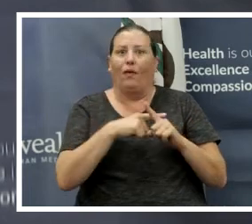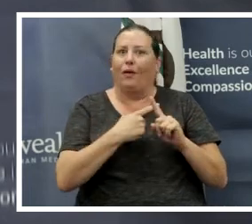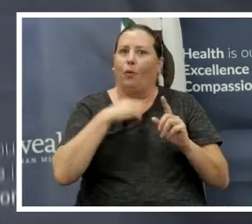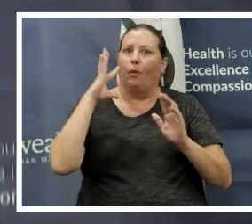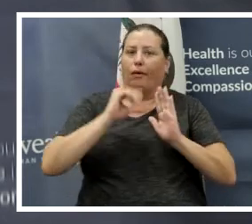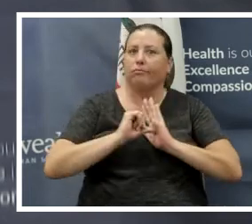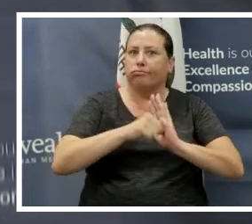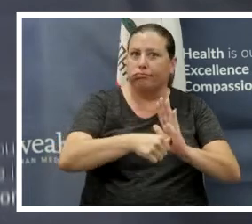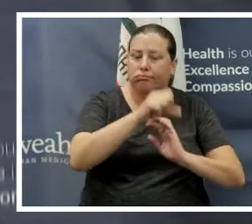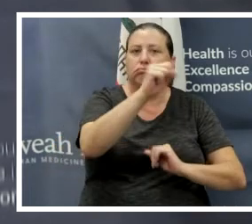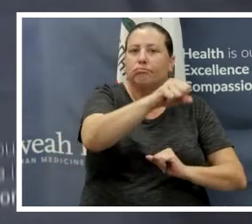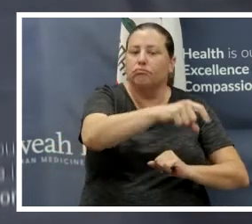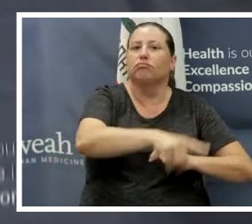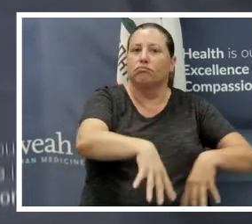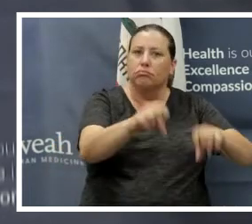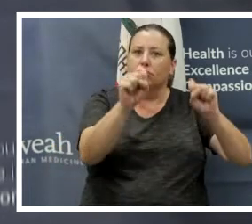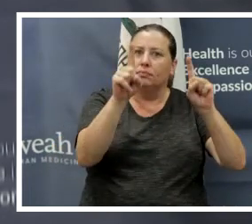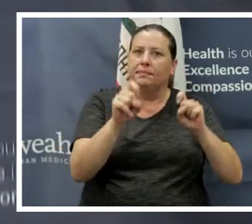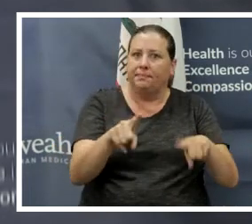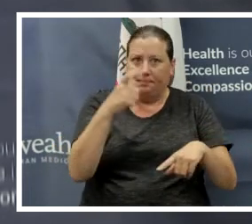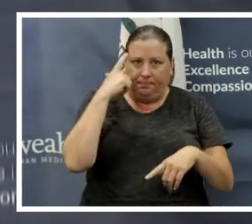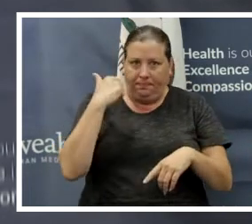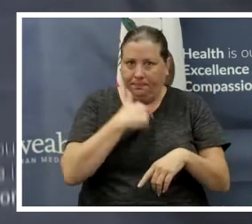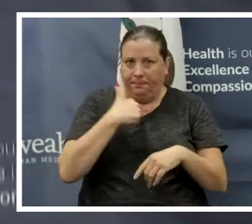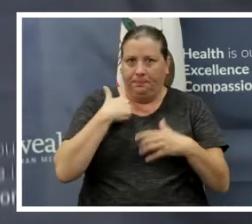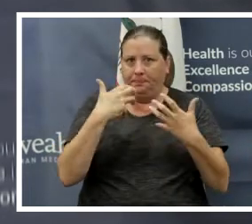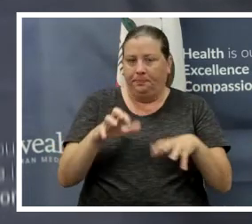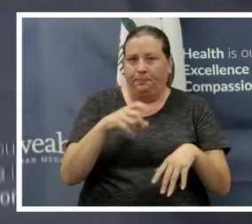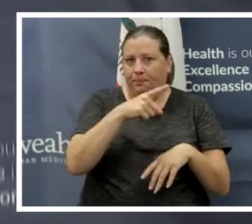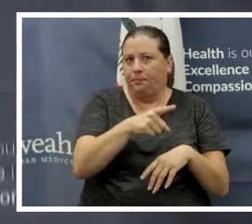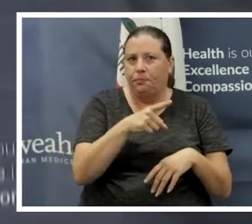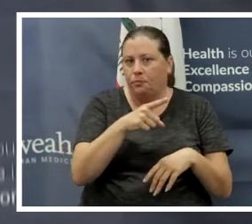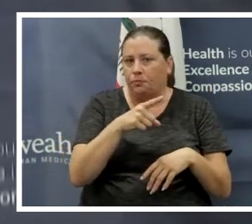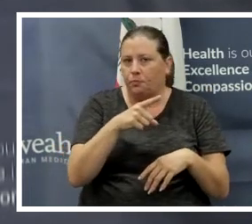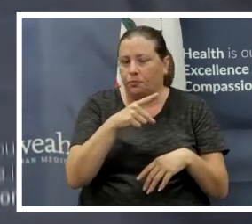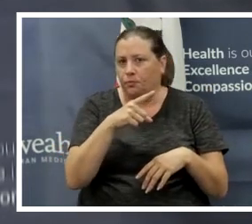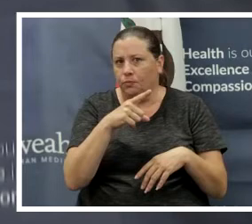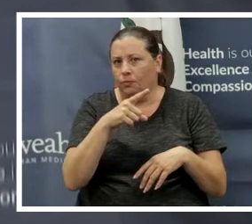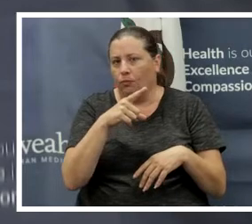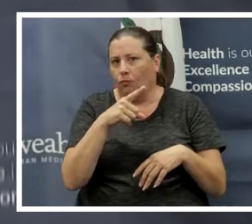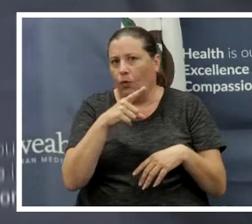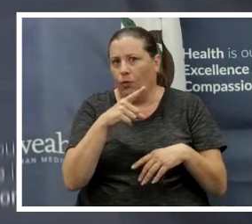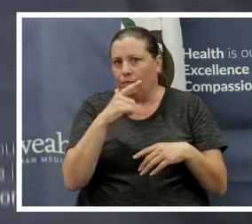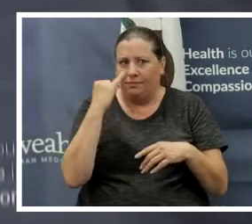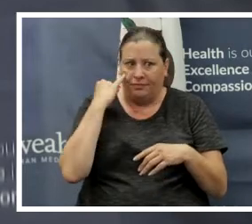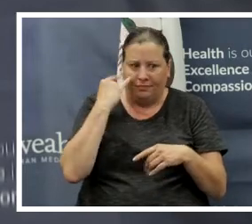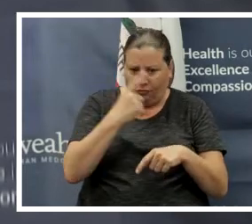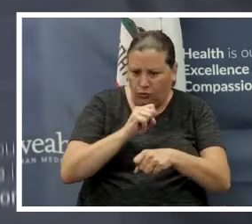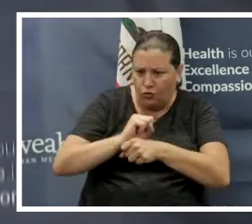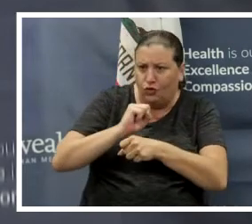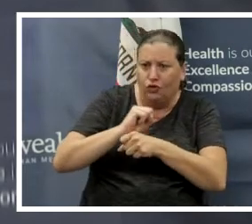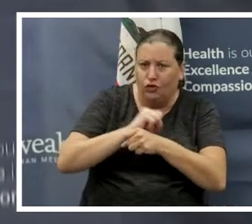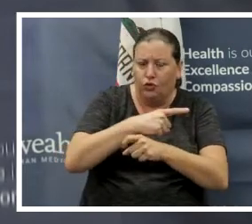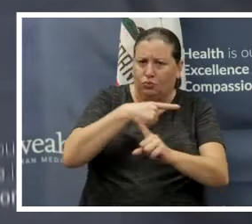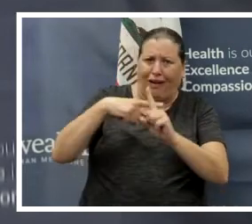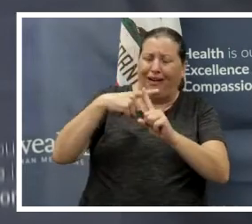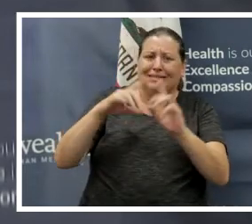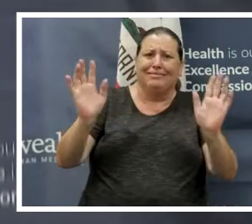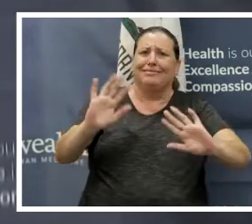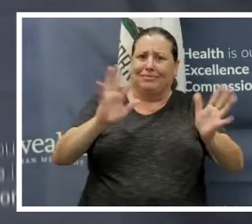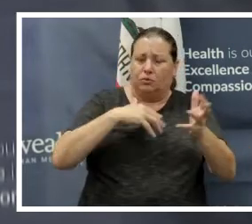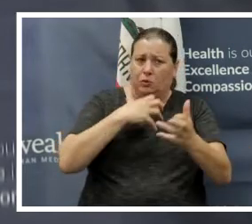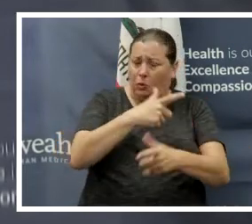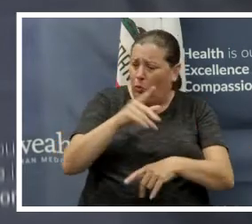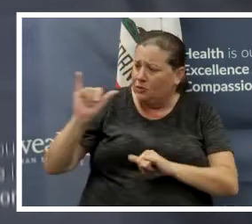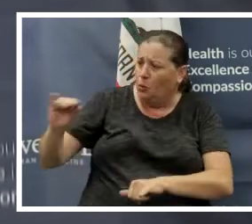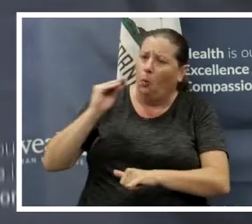we certainly don't want you at work, it's particularly if you're positive. We want you home,